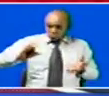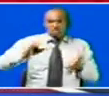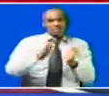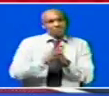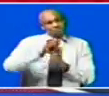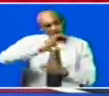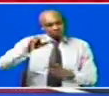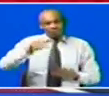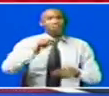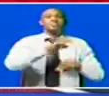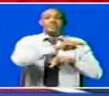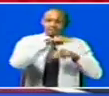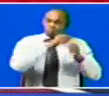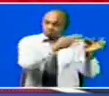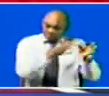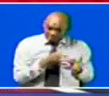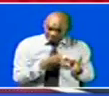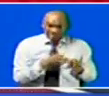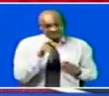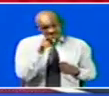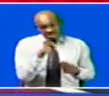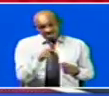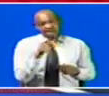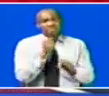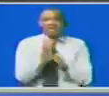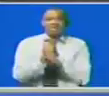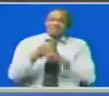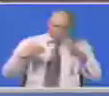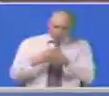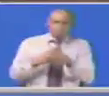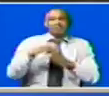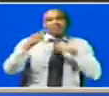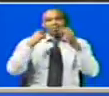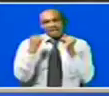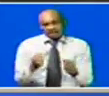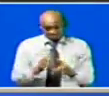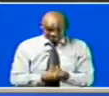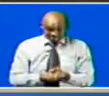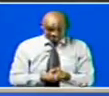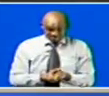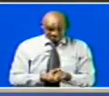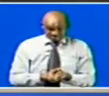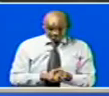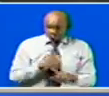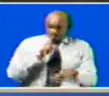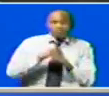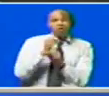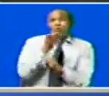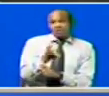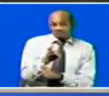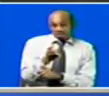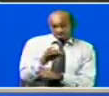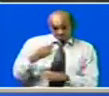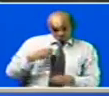by the National Treasury has near paralyzed finalization of development projects. What interventions should we make to use